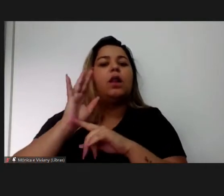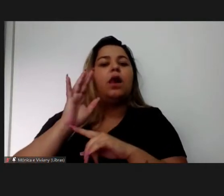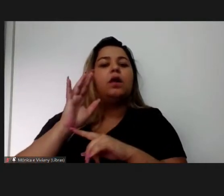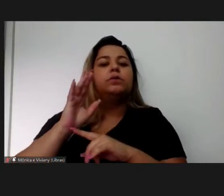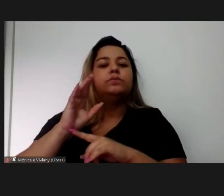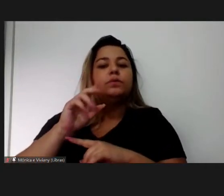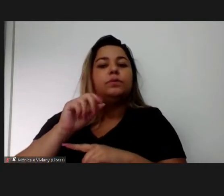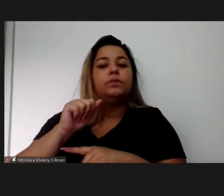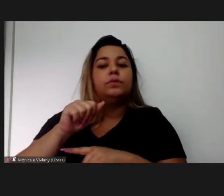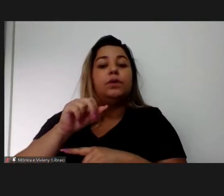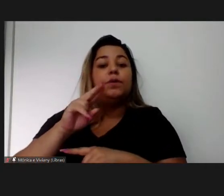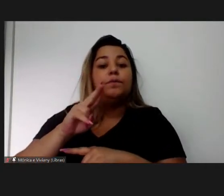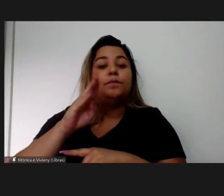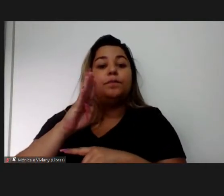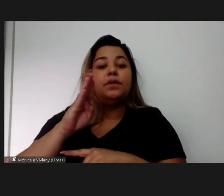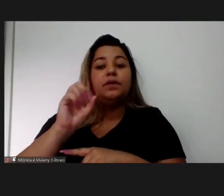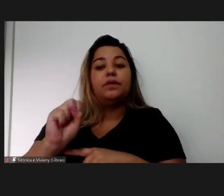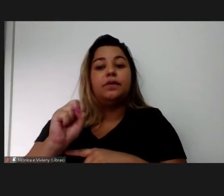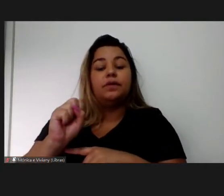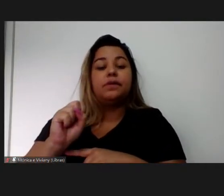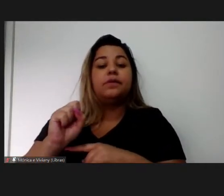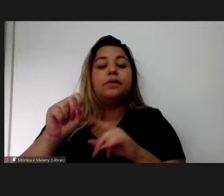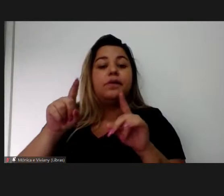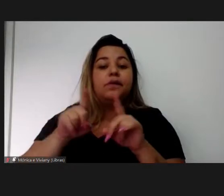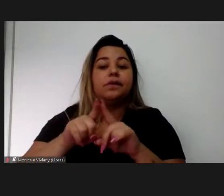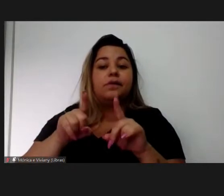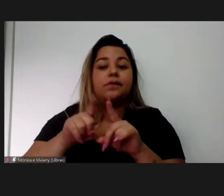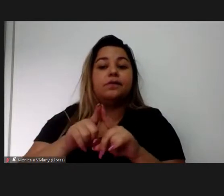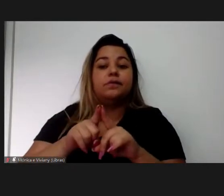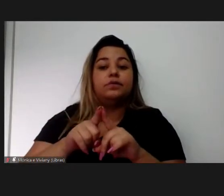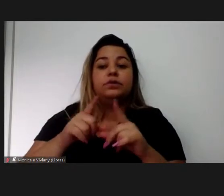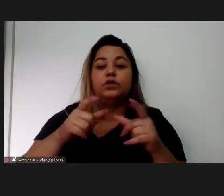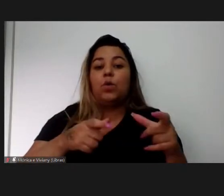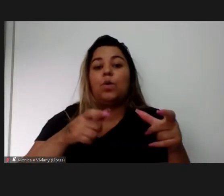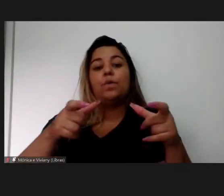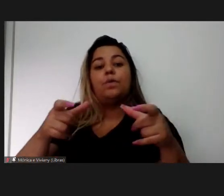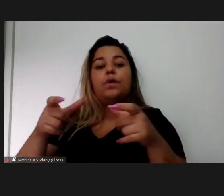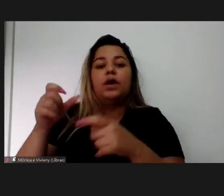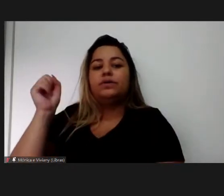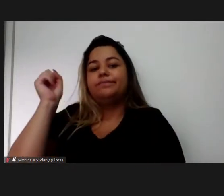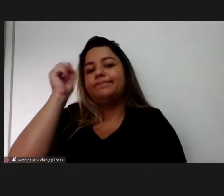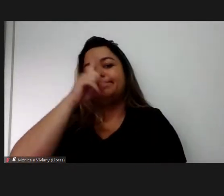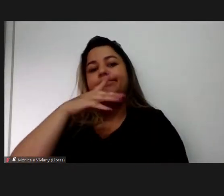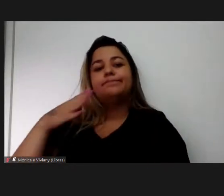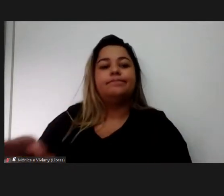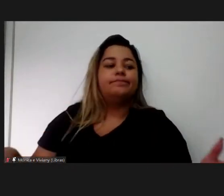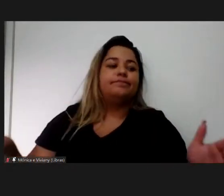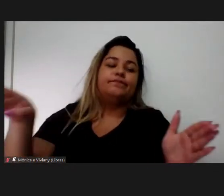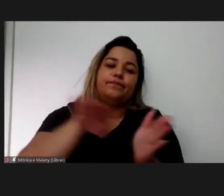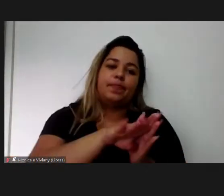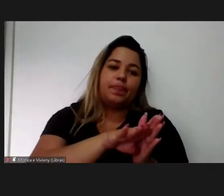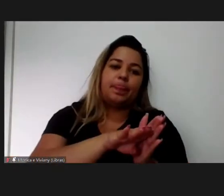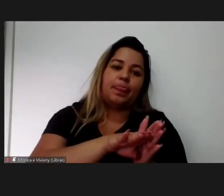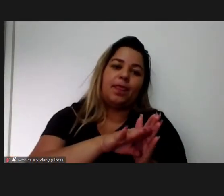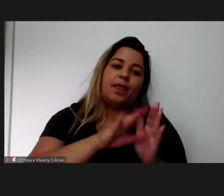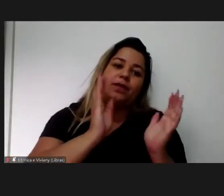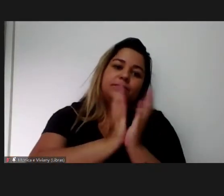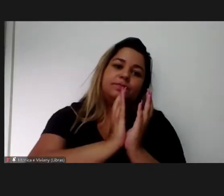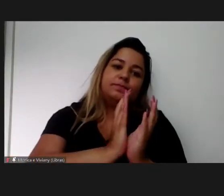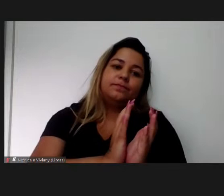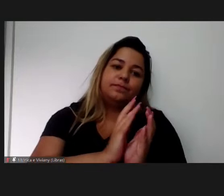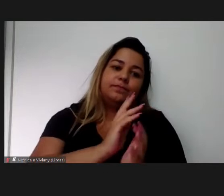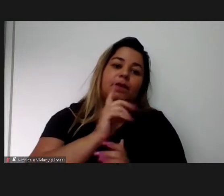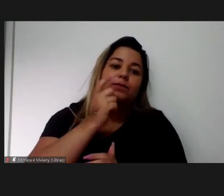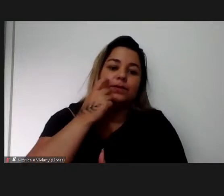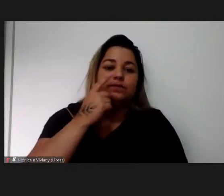understand, take care about the homeless, and now we have also many people that's but it's very difficult to reach. So we also have